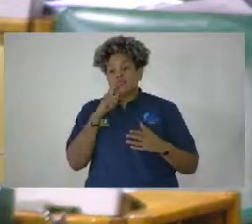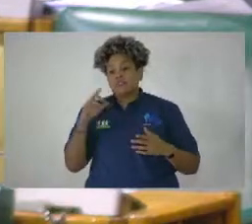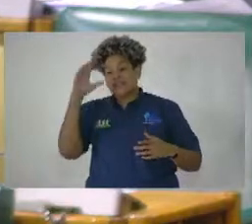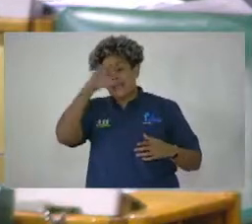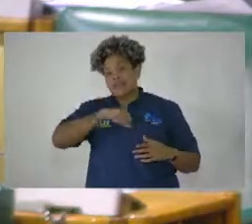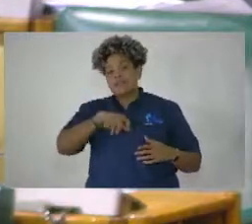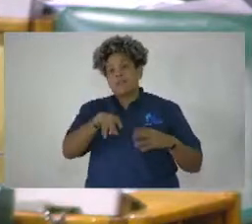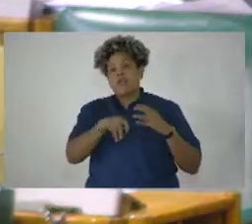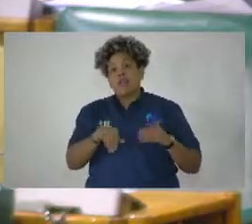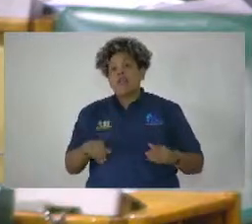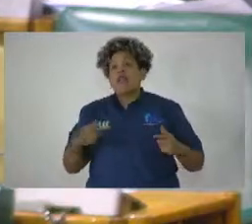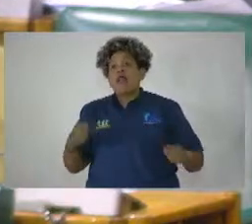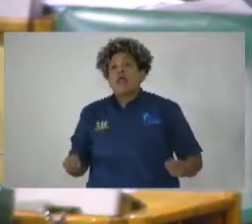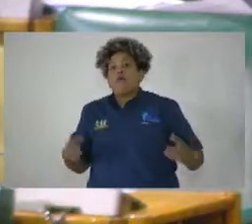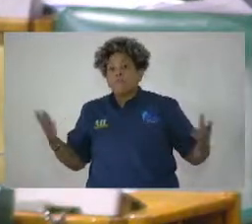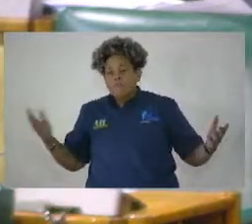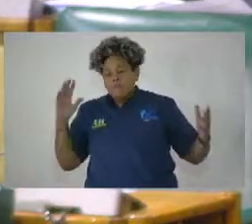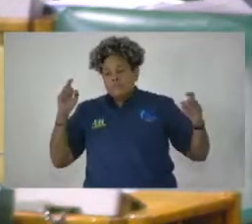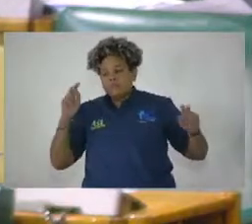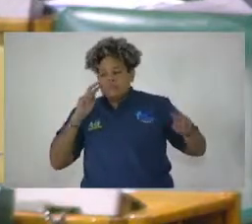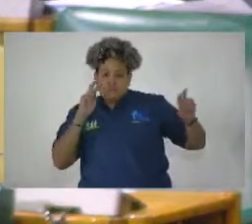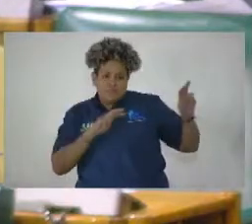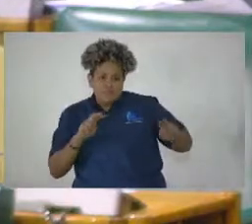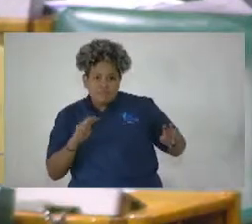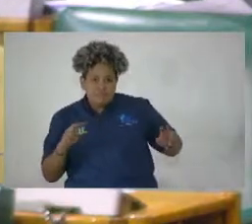estimates, Mr. Speaker,